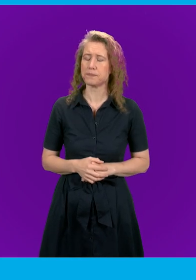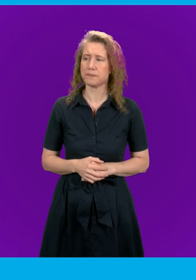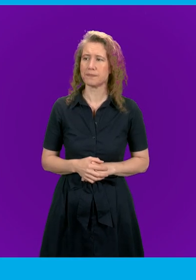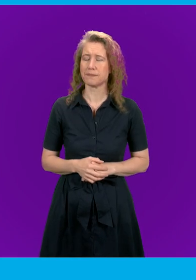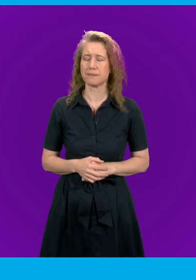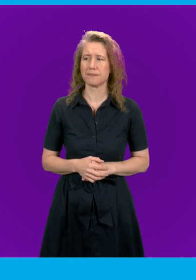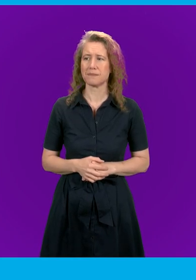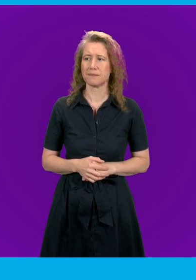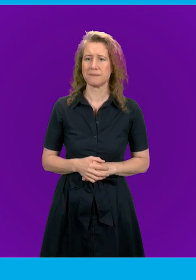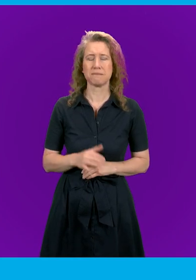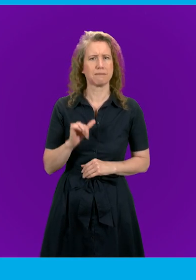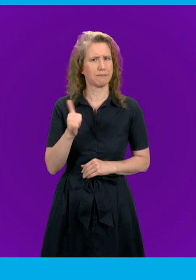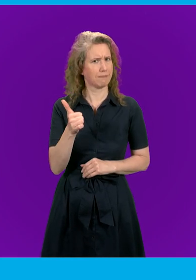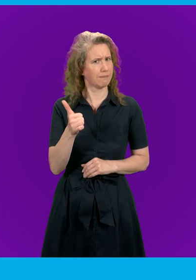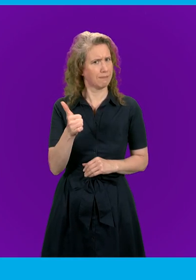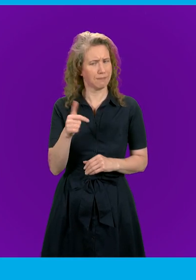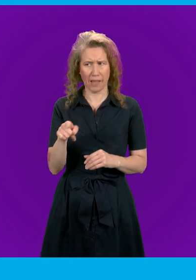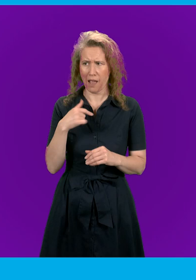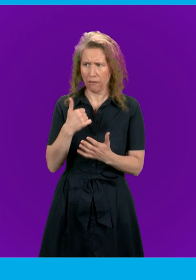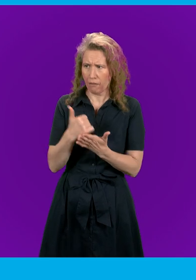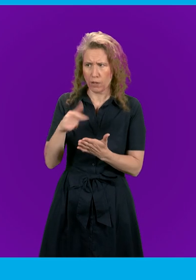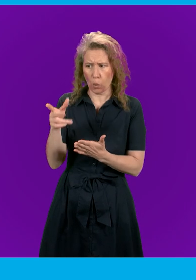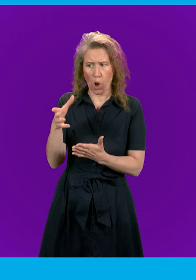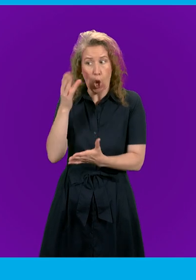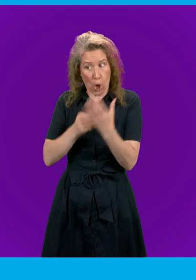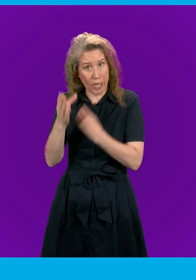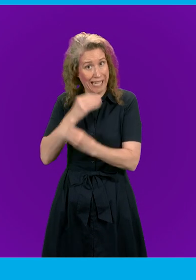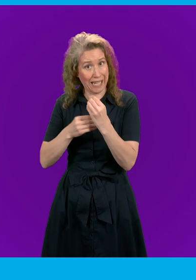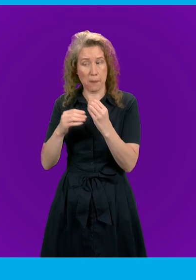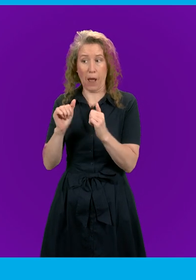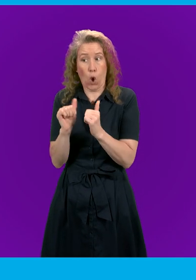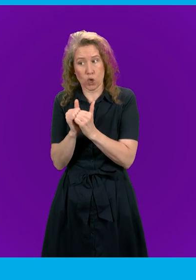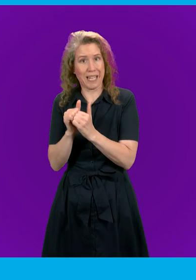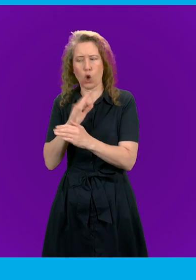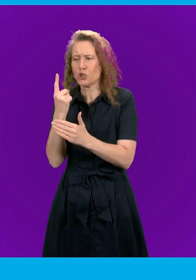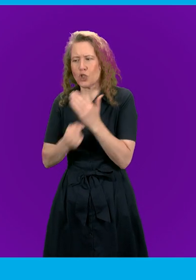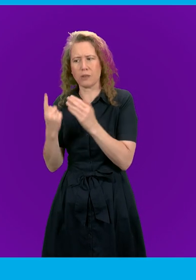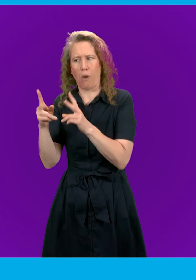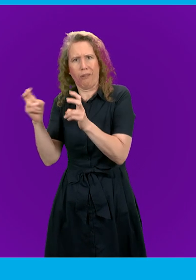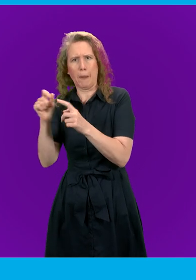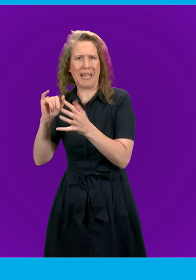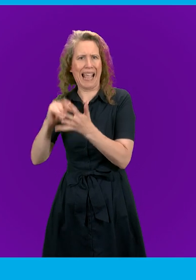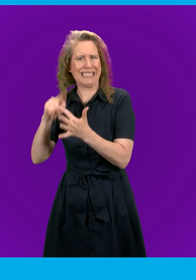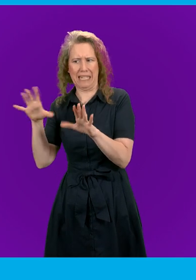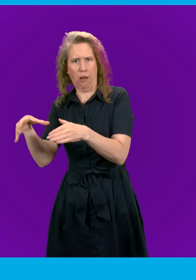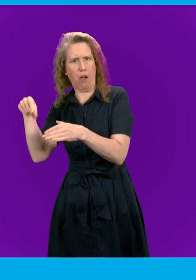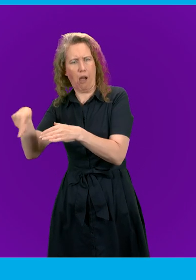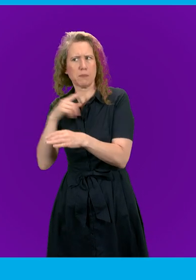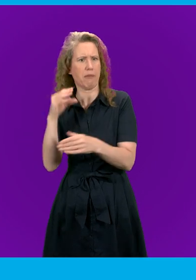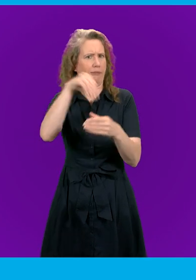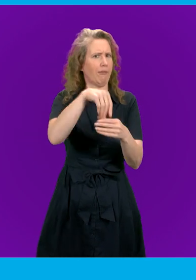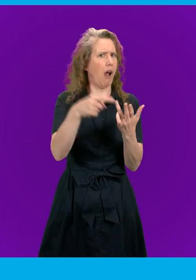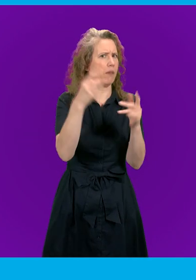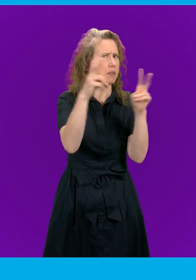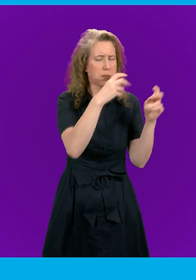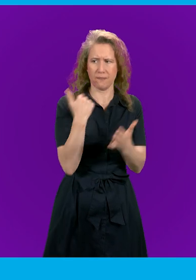it's great to hear that you're learning about consent in classes outside of PSE, and I think that is really important, and it's great